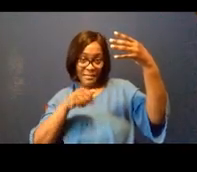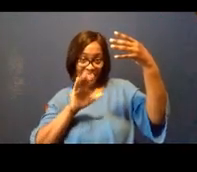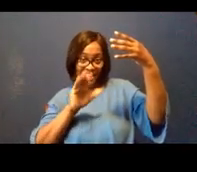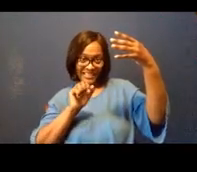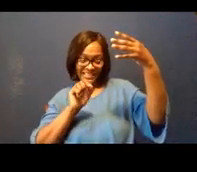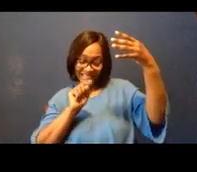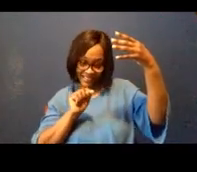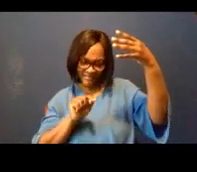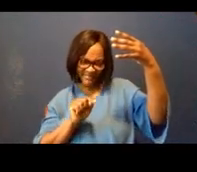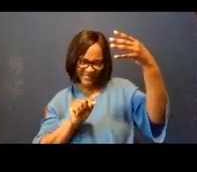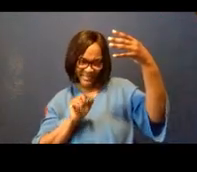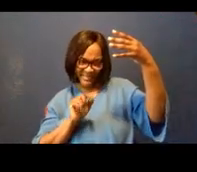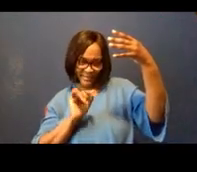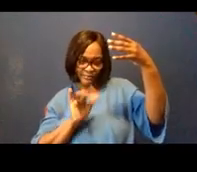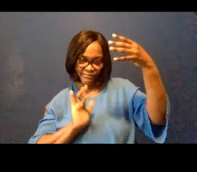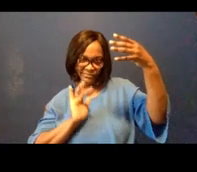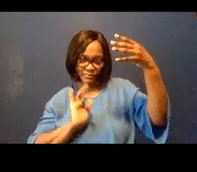Christ.